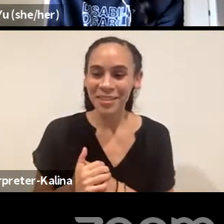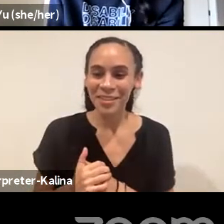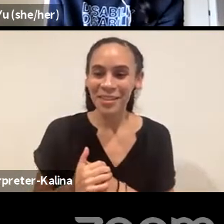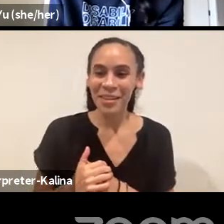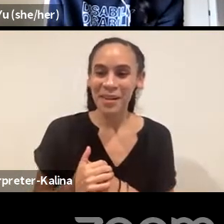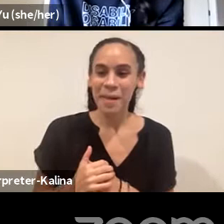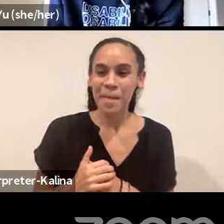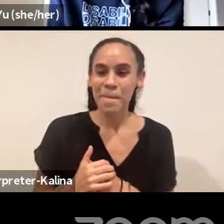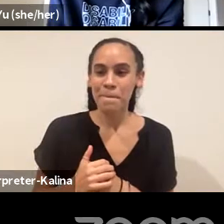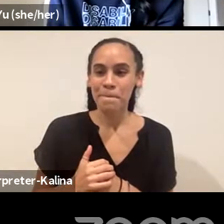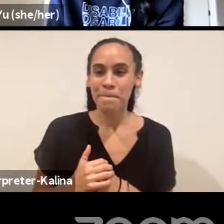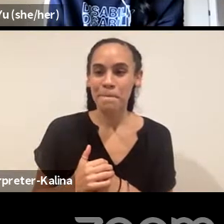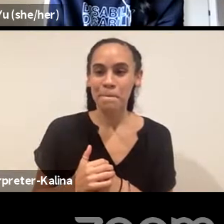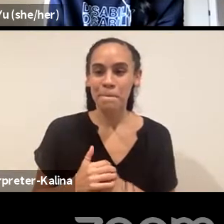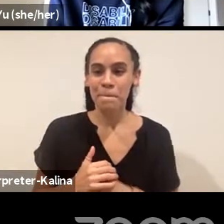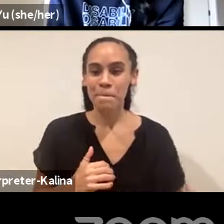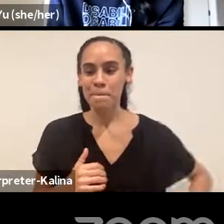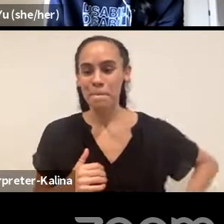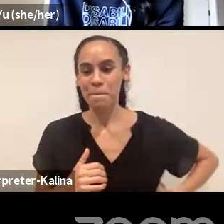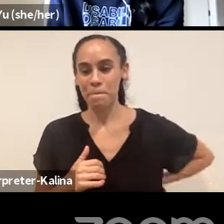Mm-hmm.